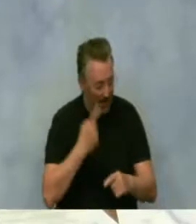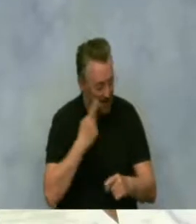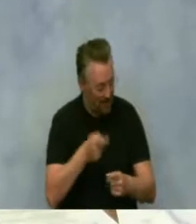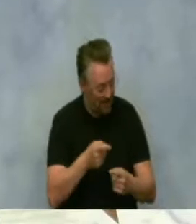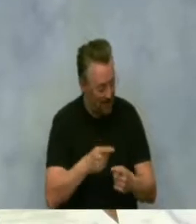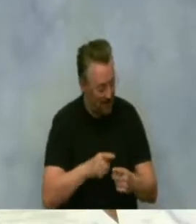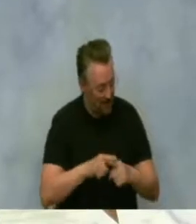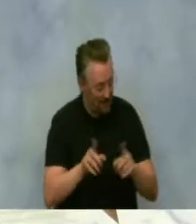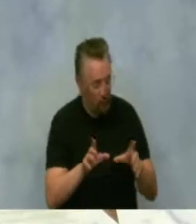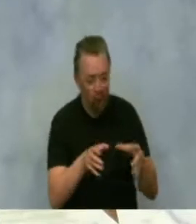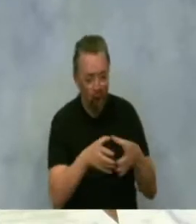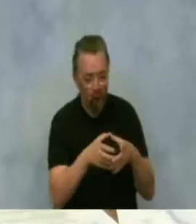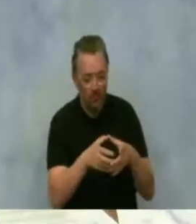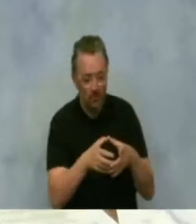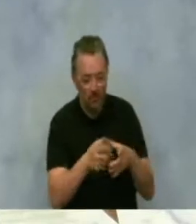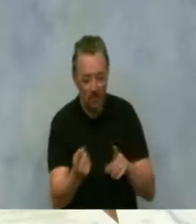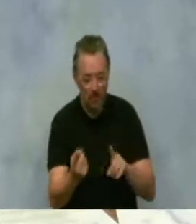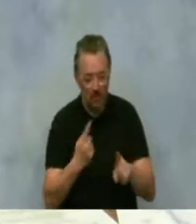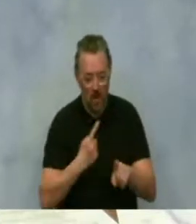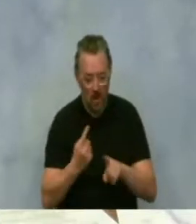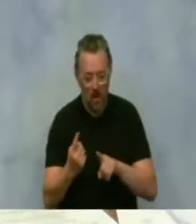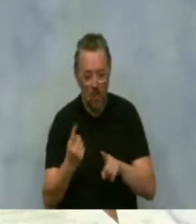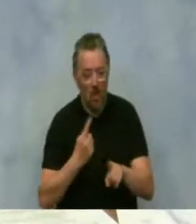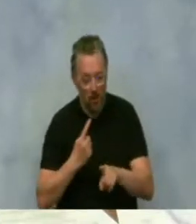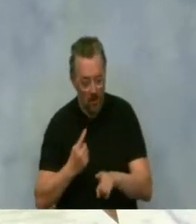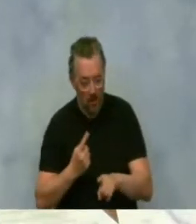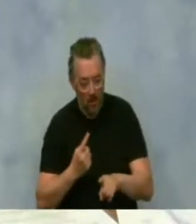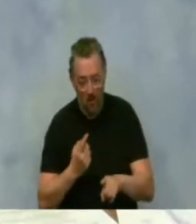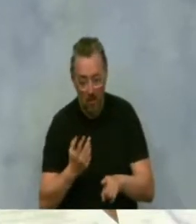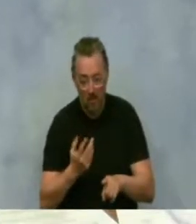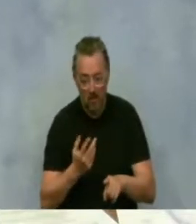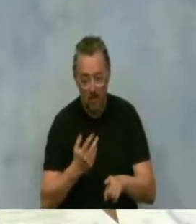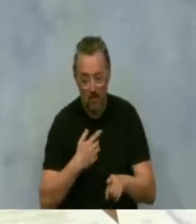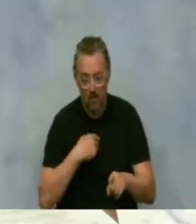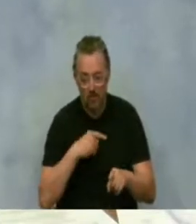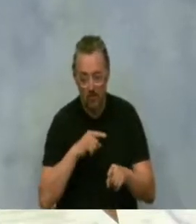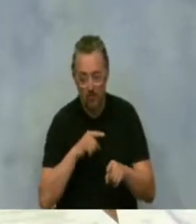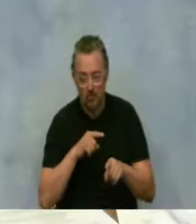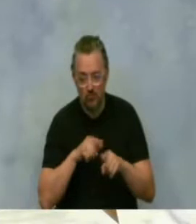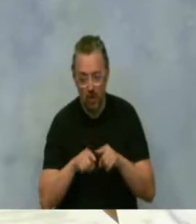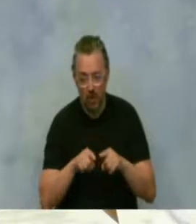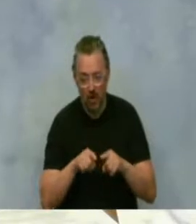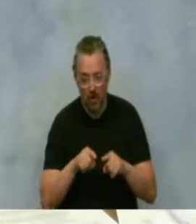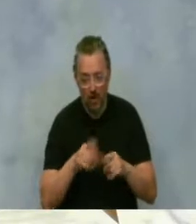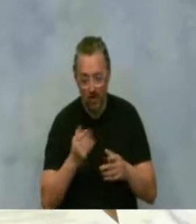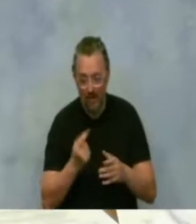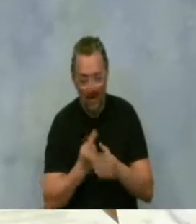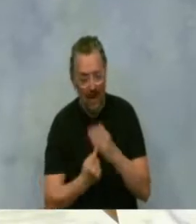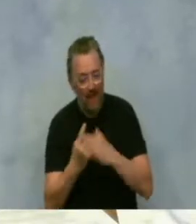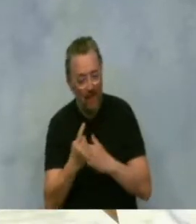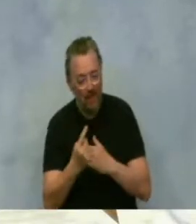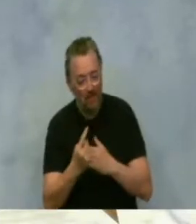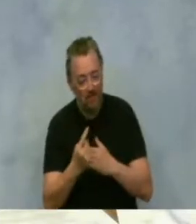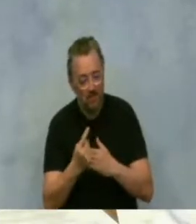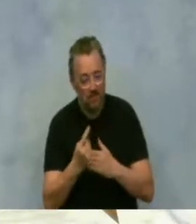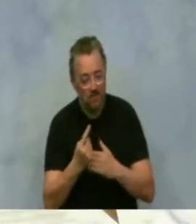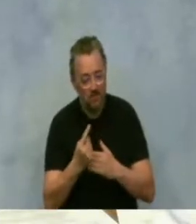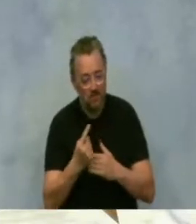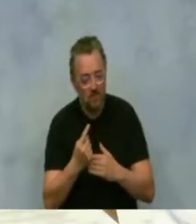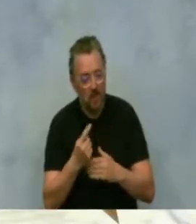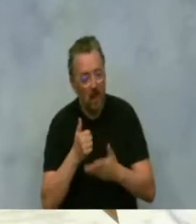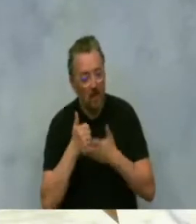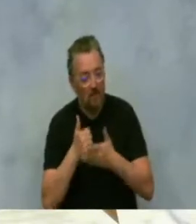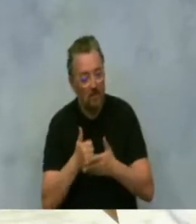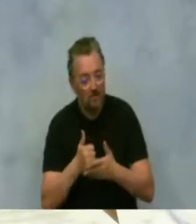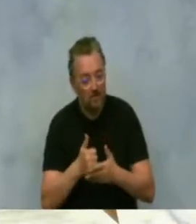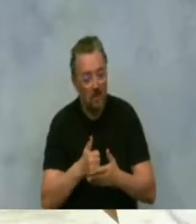groups of folk coming back to us, and I think there's things we can do there. The Tenant Involvement Service who run the Independent Advice Project, they've got their own Twitter feed. We try to feed in there, so it's know